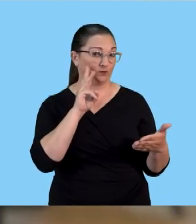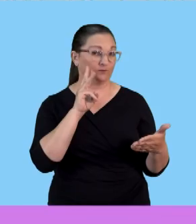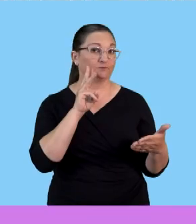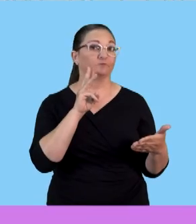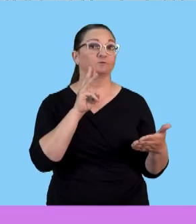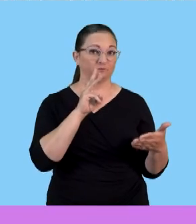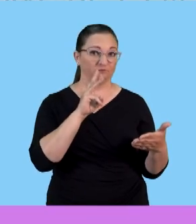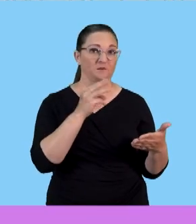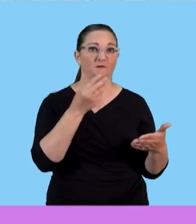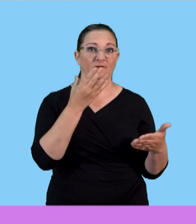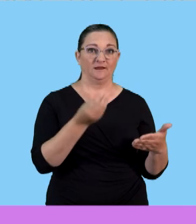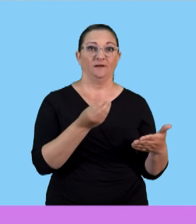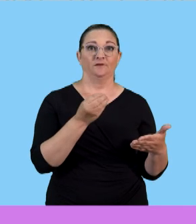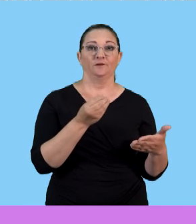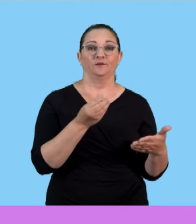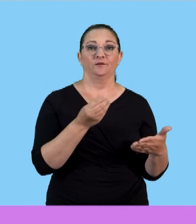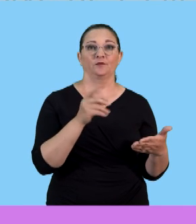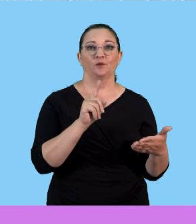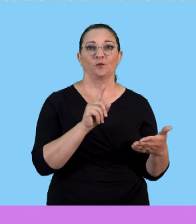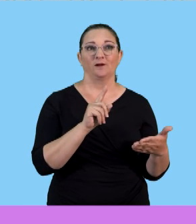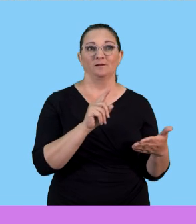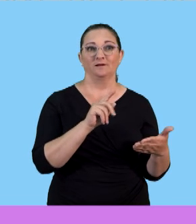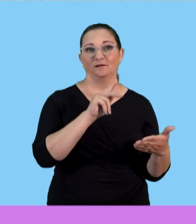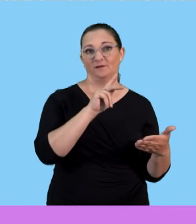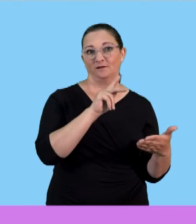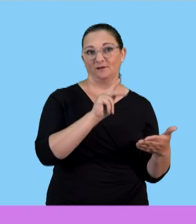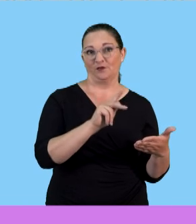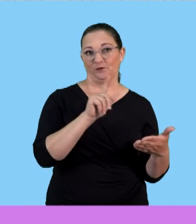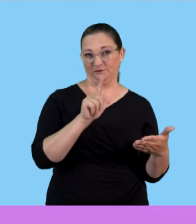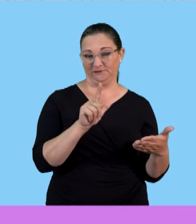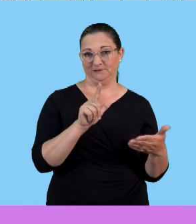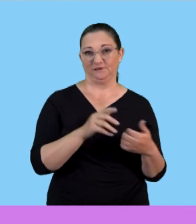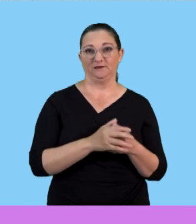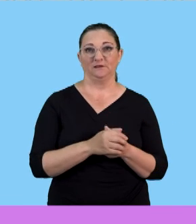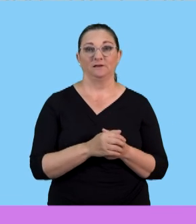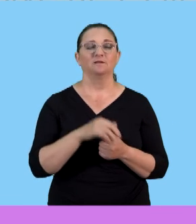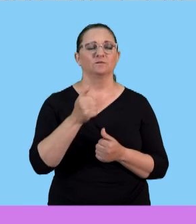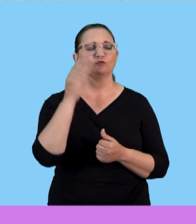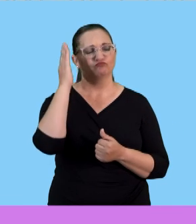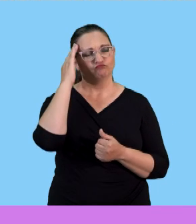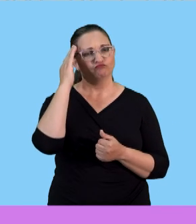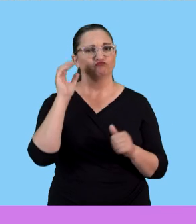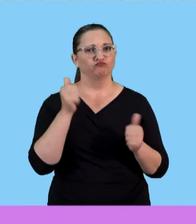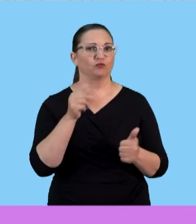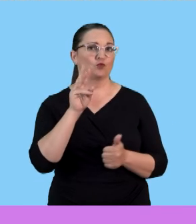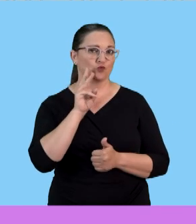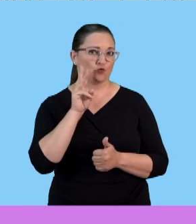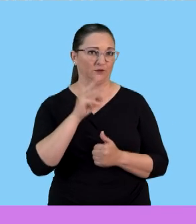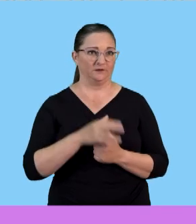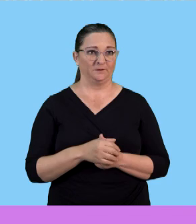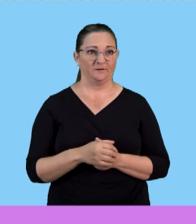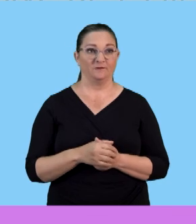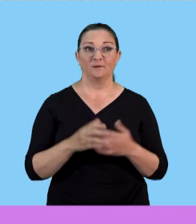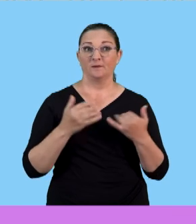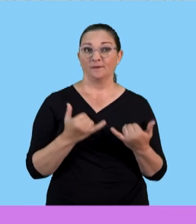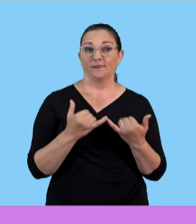water tariff will be measured or will be using the unit kiloliters. Then you know that you are dealing with water